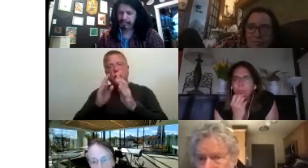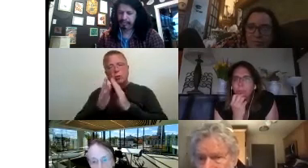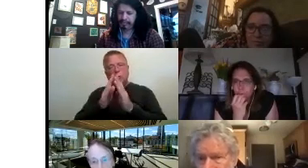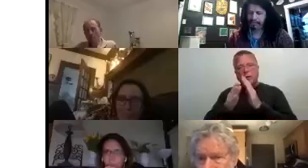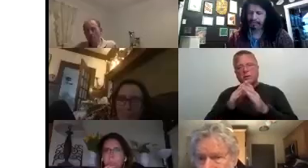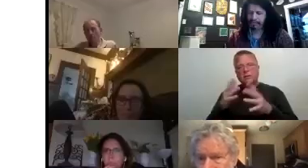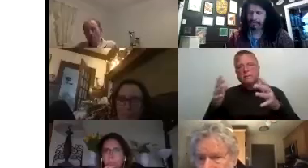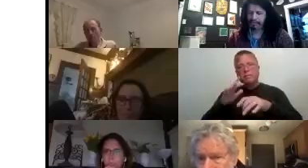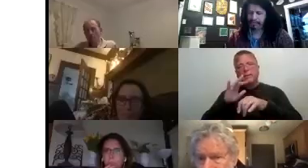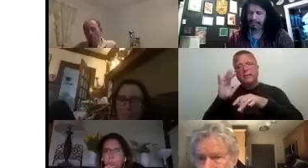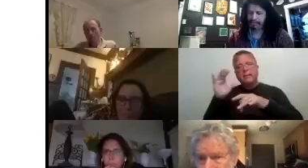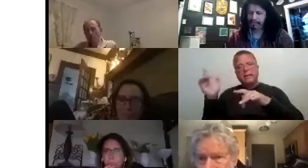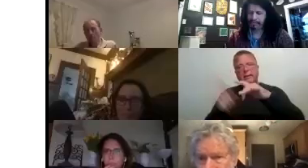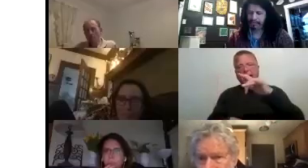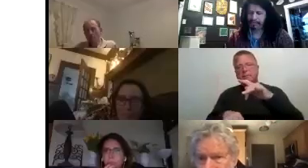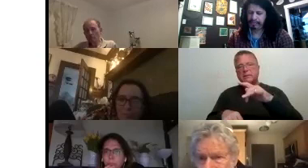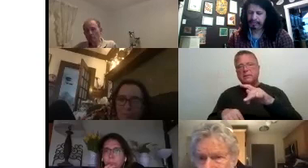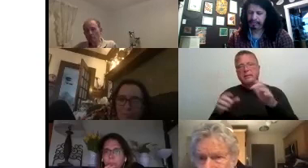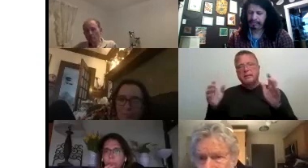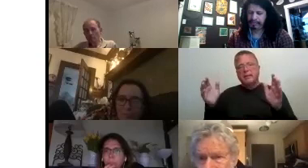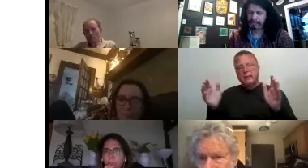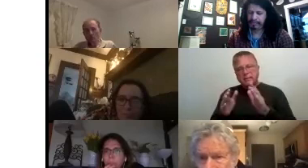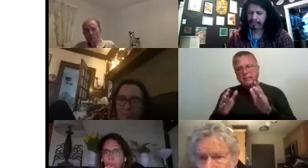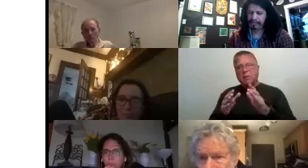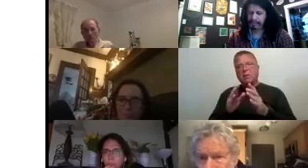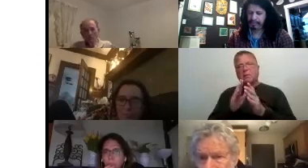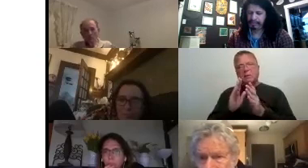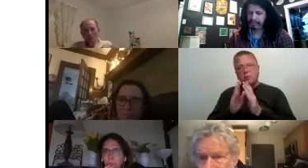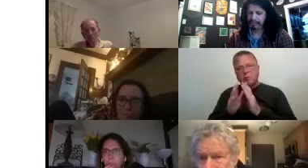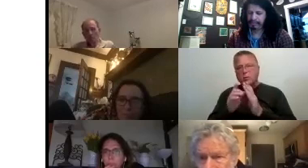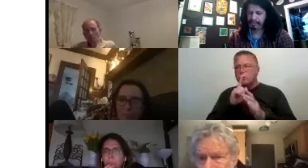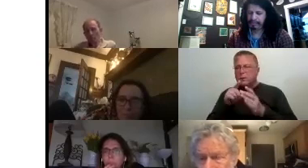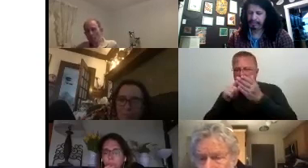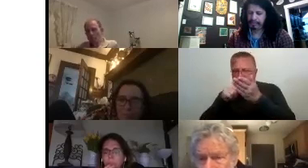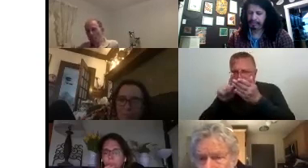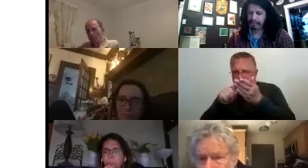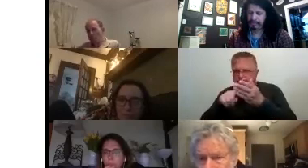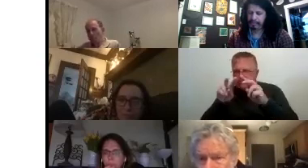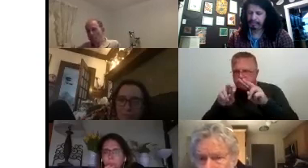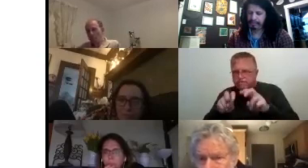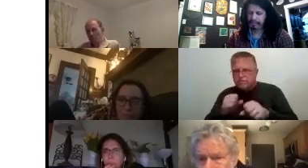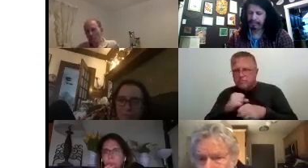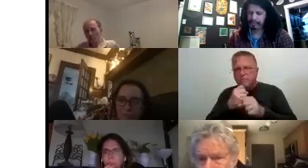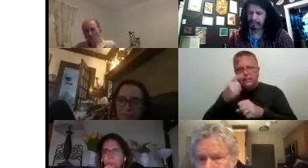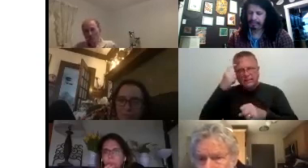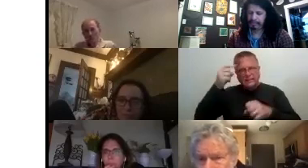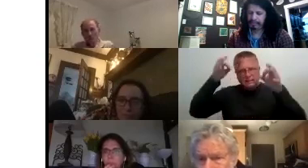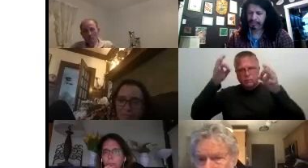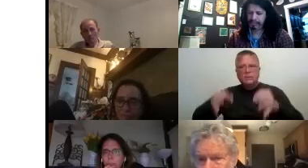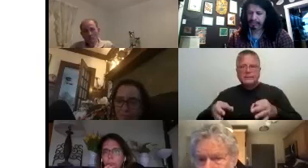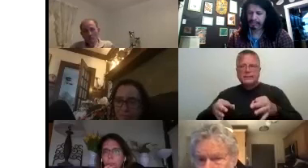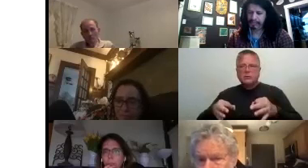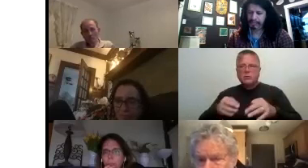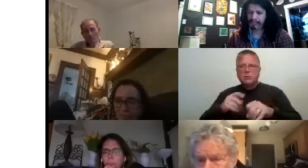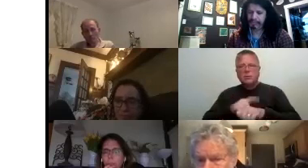big gaps in big slugs of traffic. You got to really look at that if you want to make a sensible decision. And then it